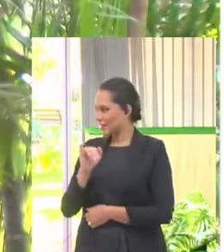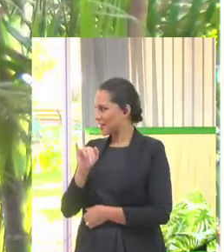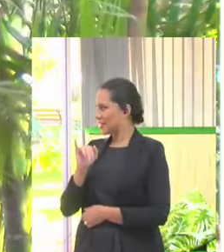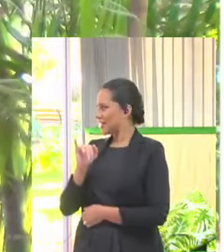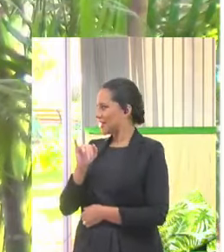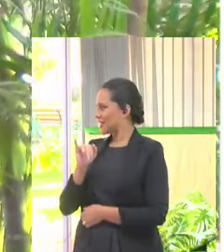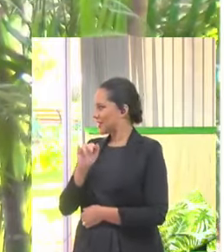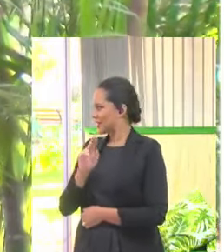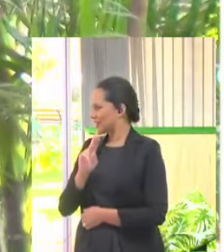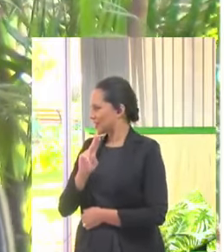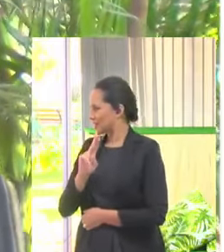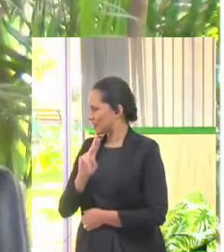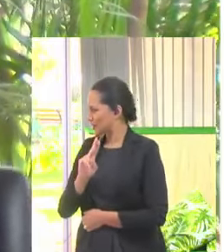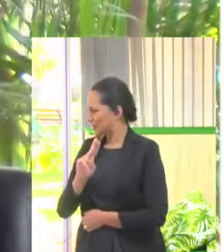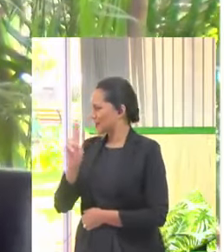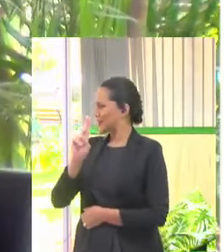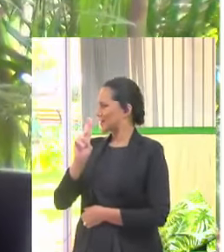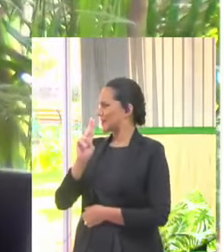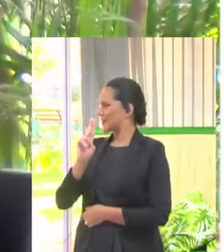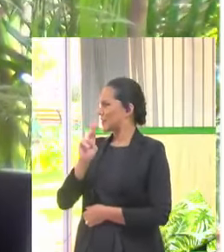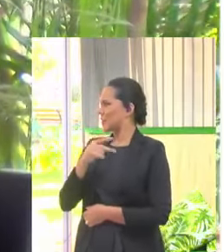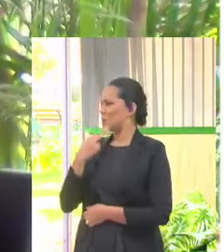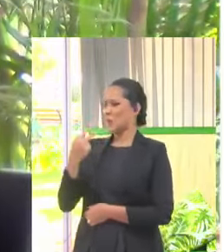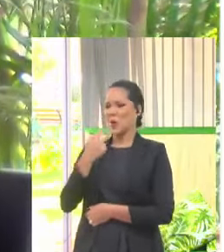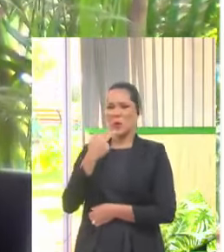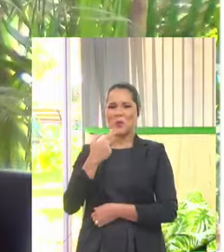Mukherjee, I don't know, senior fellow at